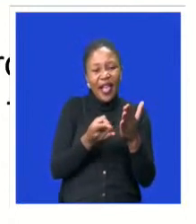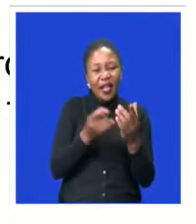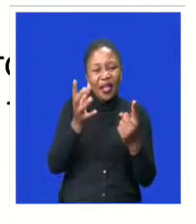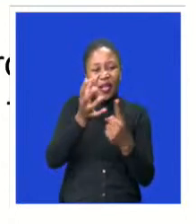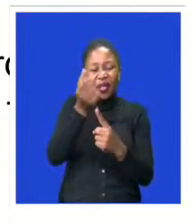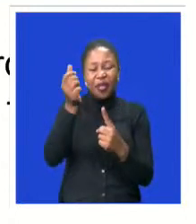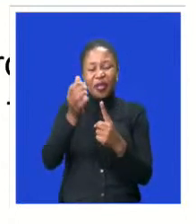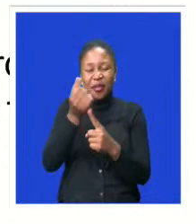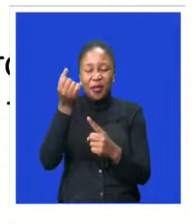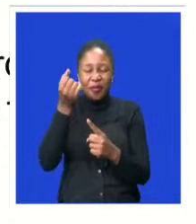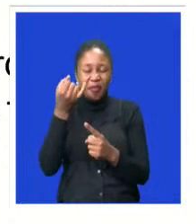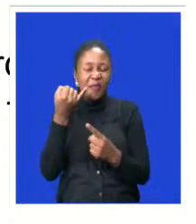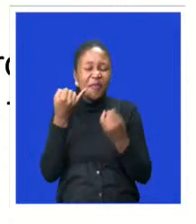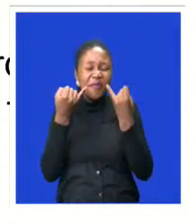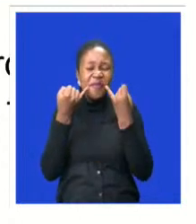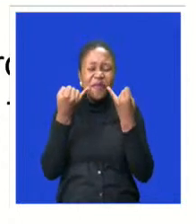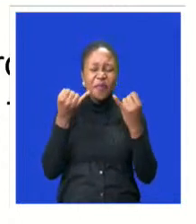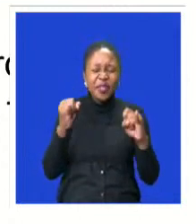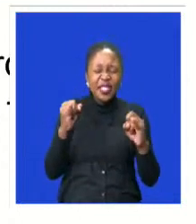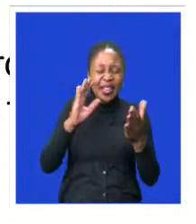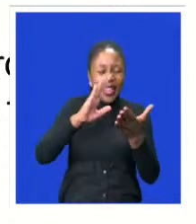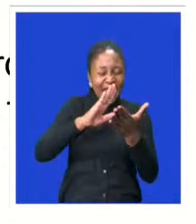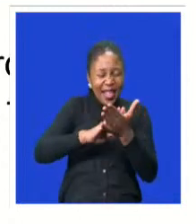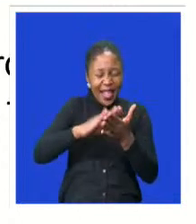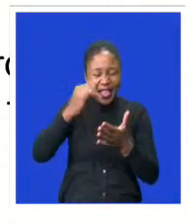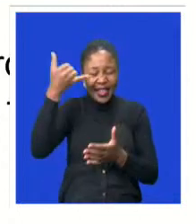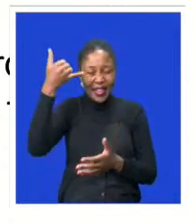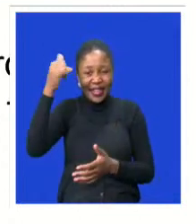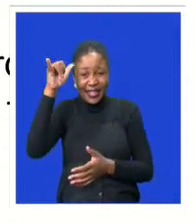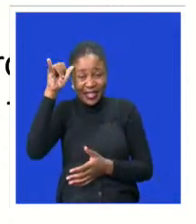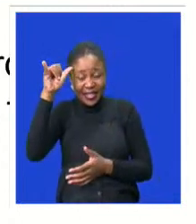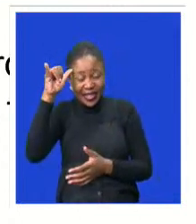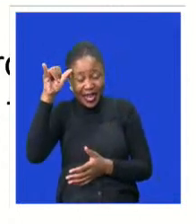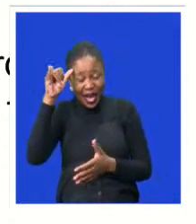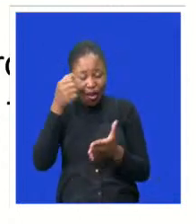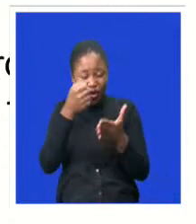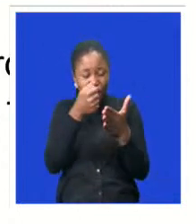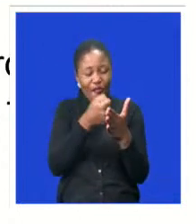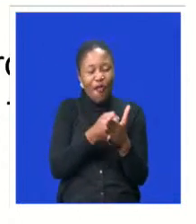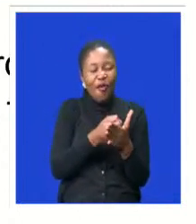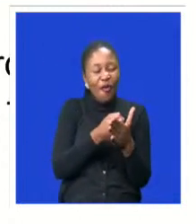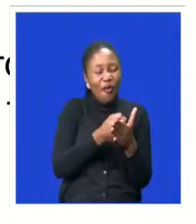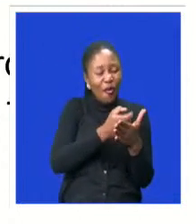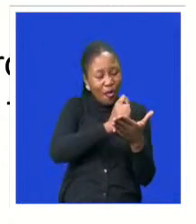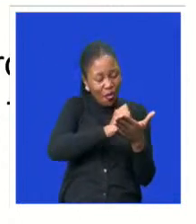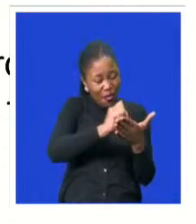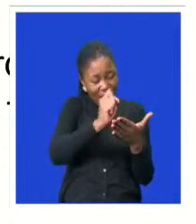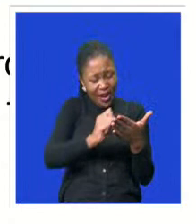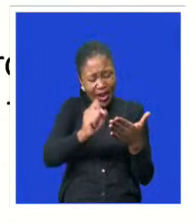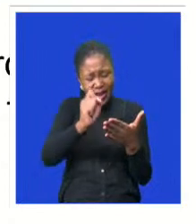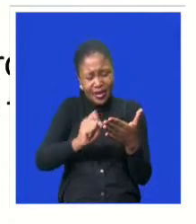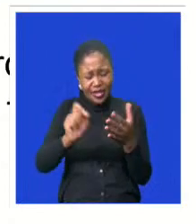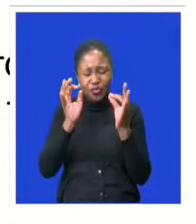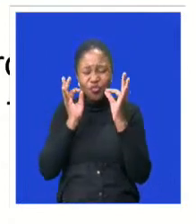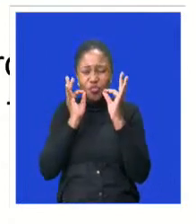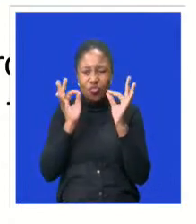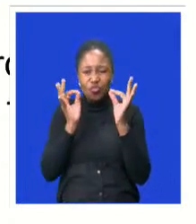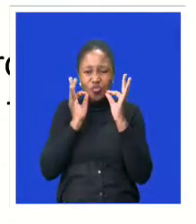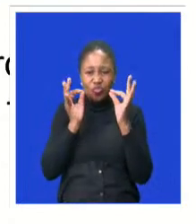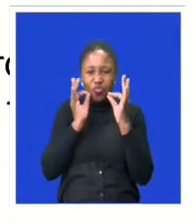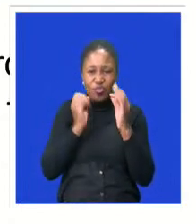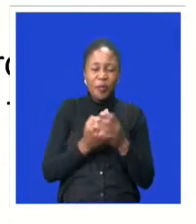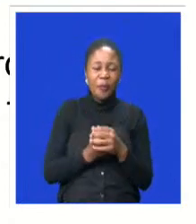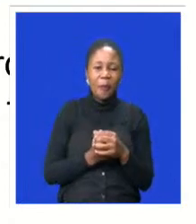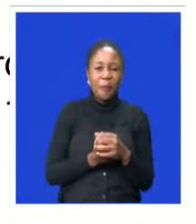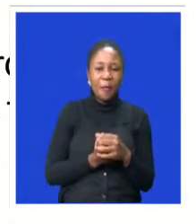Because it helps you to acquire the skill of reading and also of writing well and also